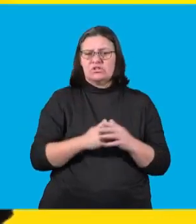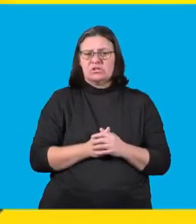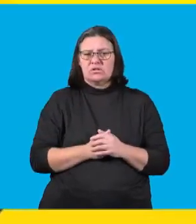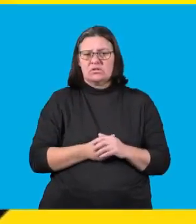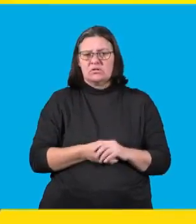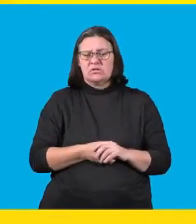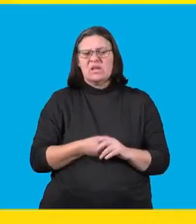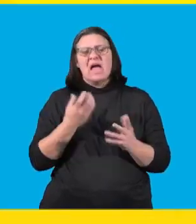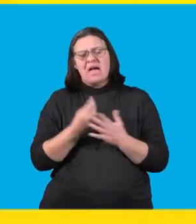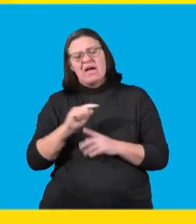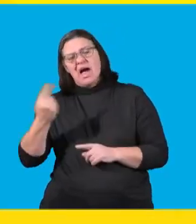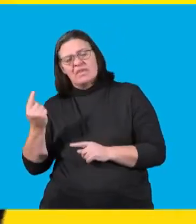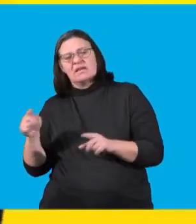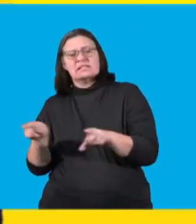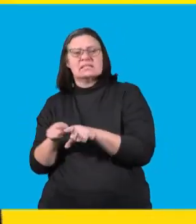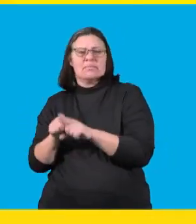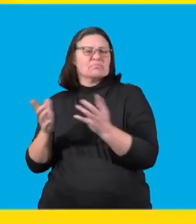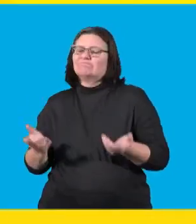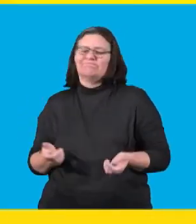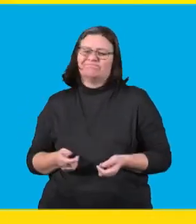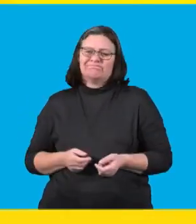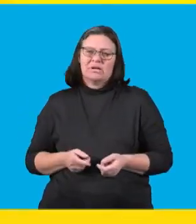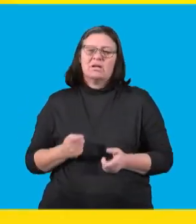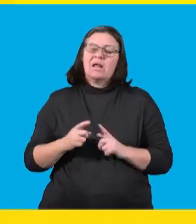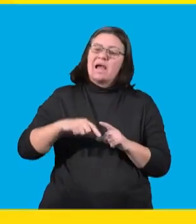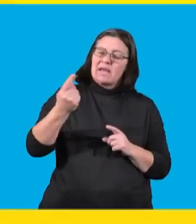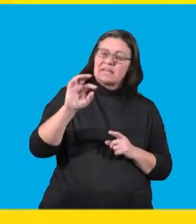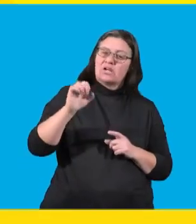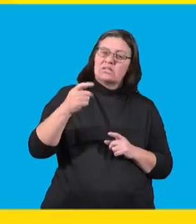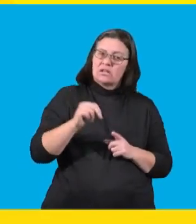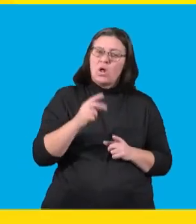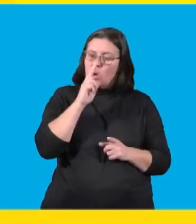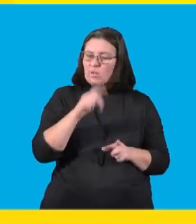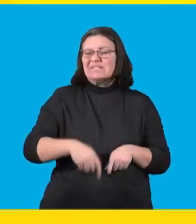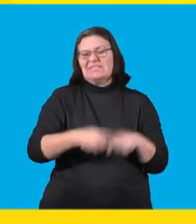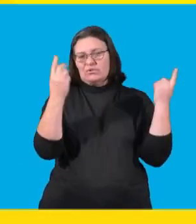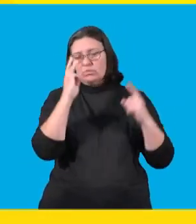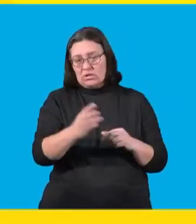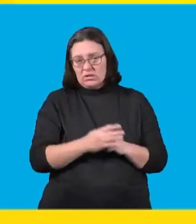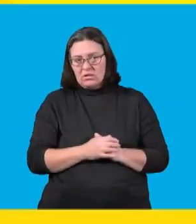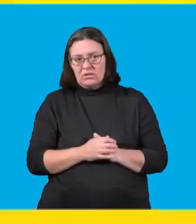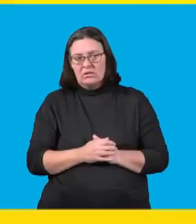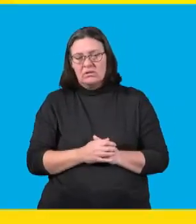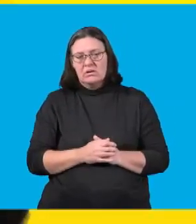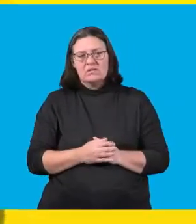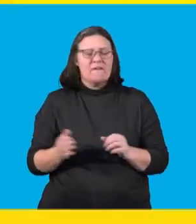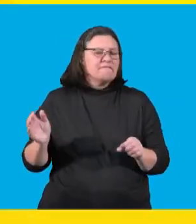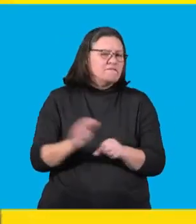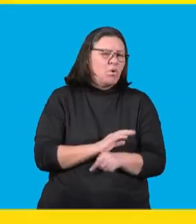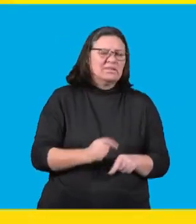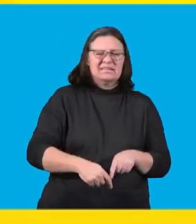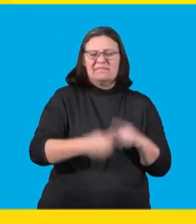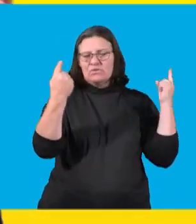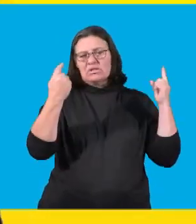There's another tangent, it's got the same equation. It's not the case. Another tangent will look completely different. So it will have a